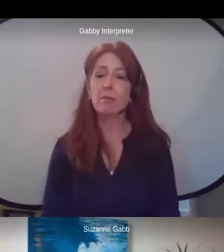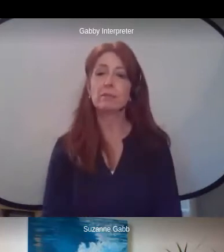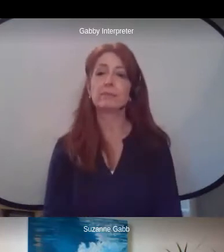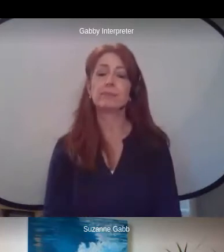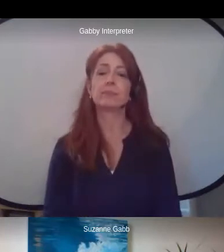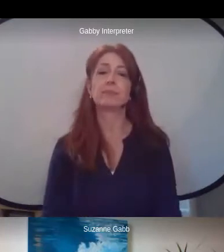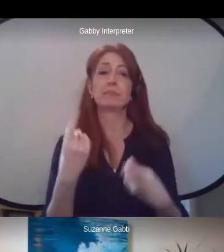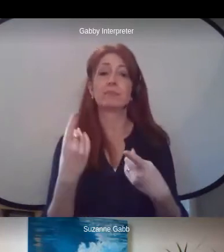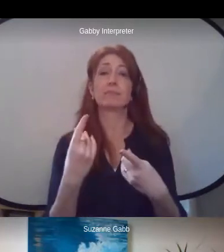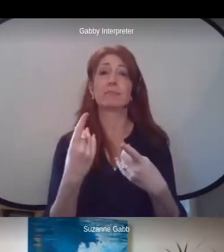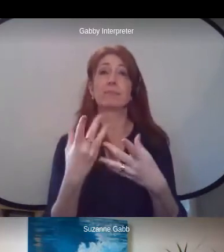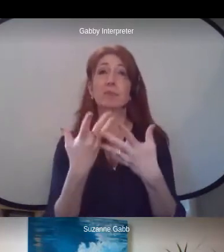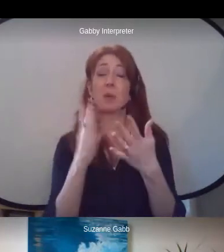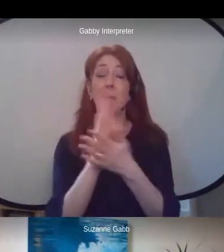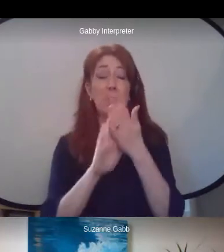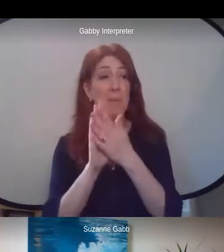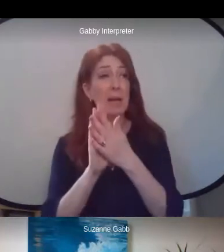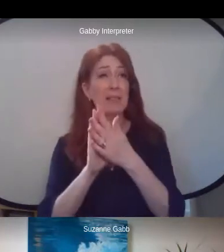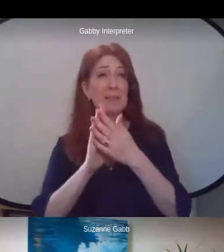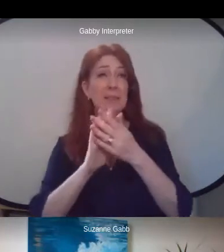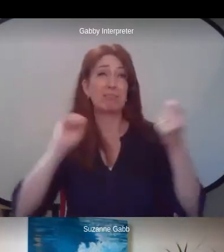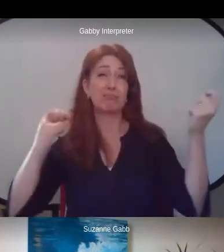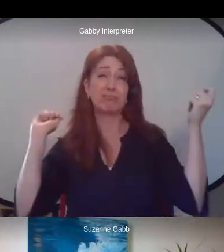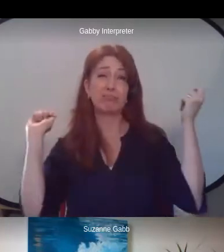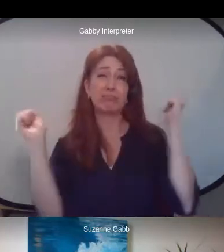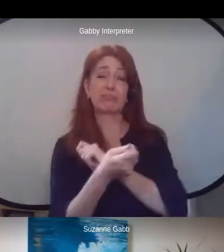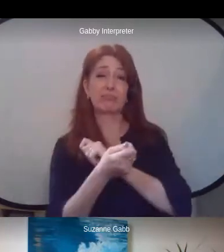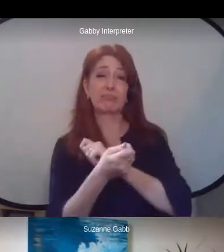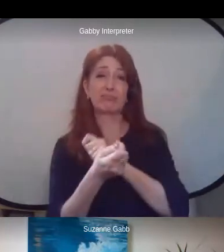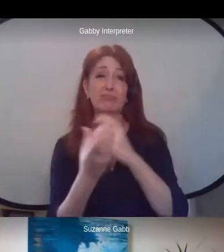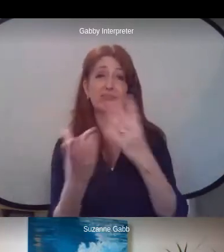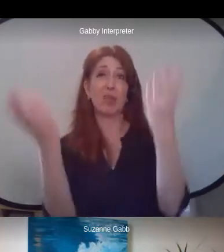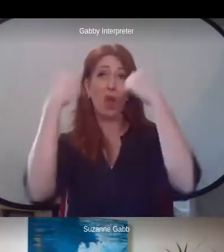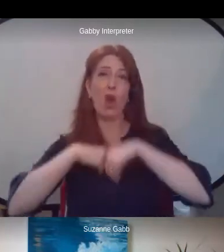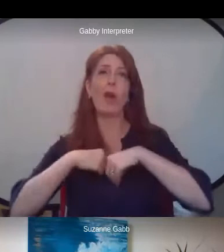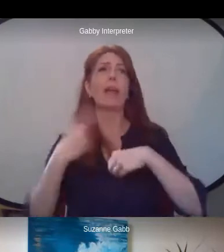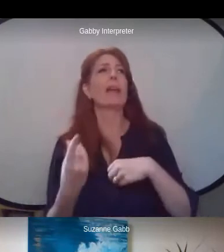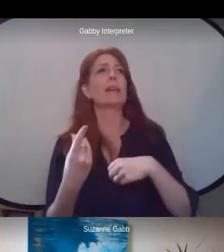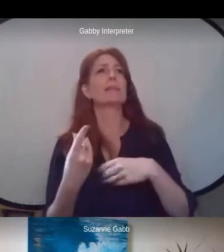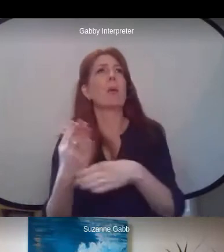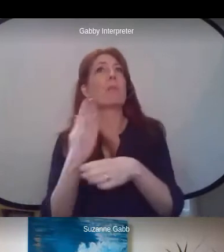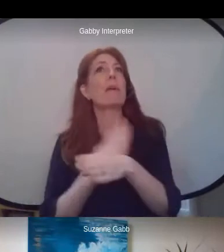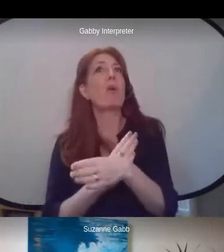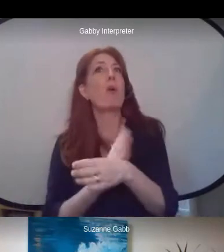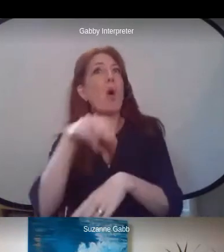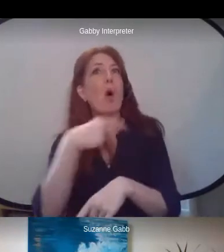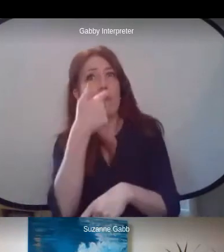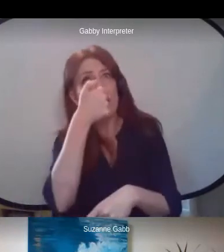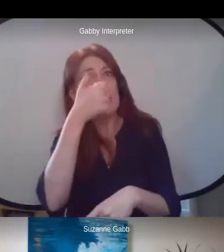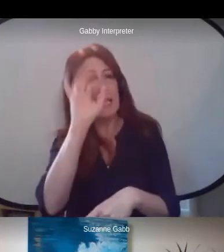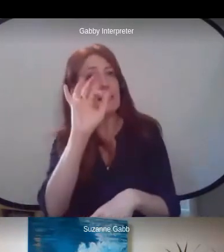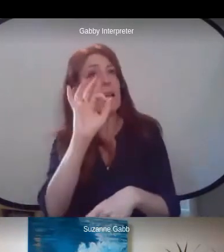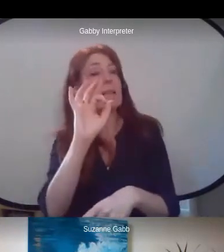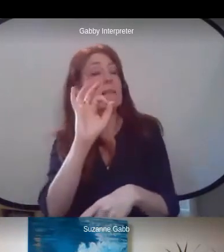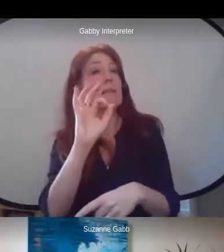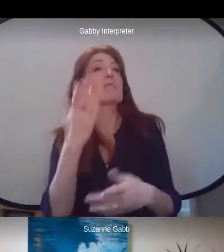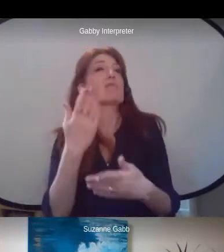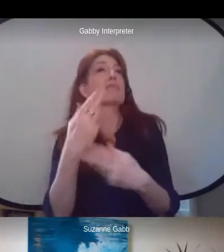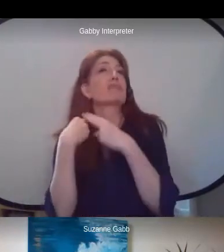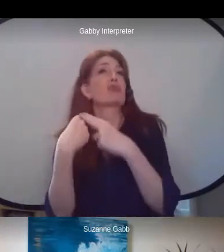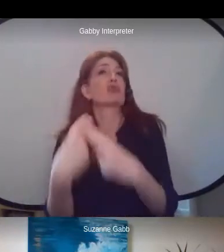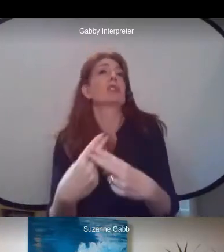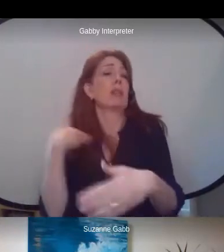So it's been a massive learning curve. One of the programs I run is for the over 60s. Well, actually, yes, traditionally, as we know, it's